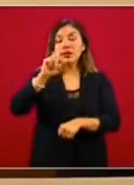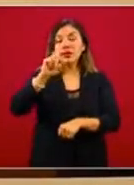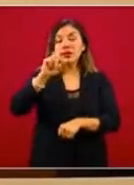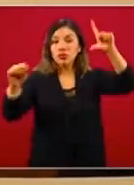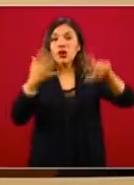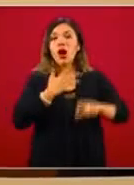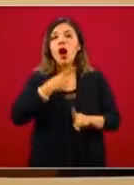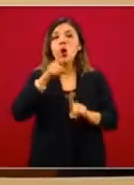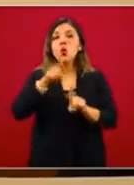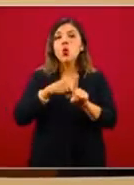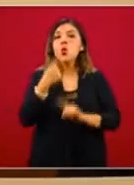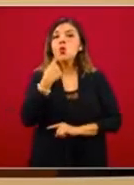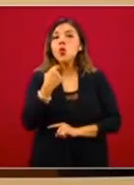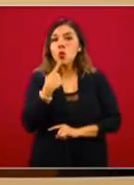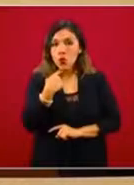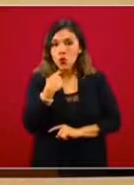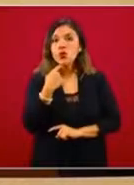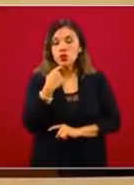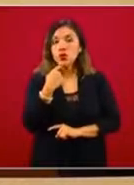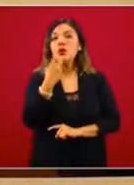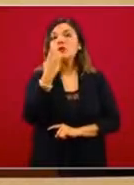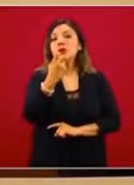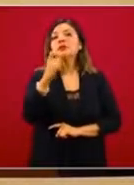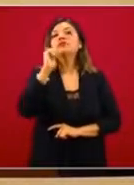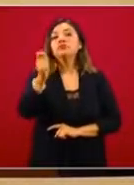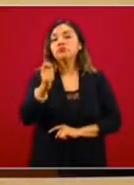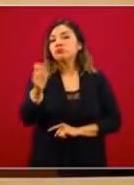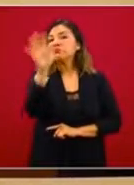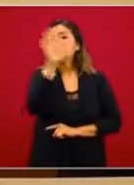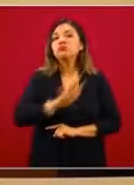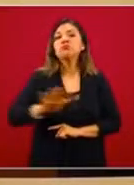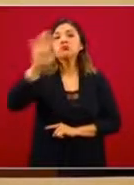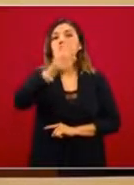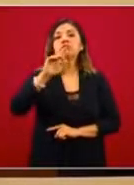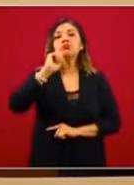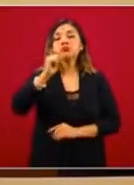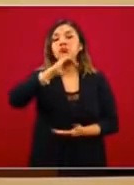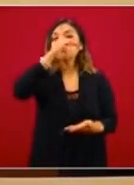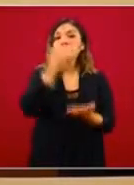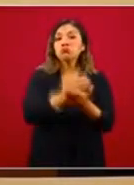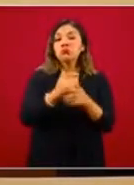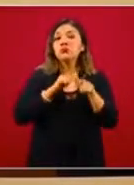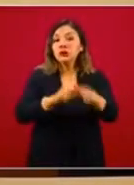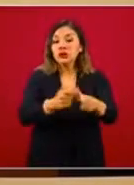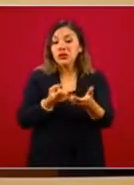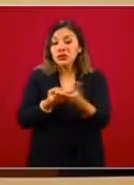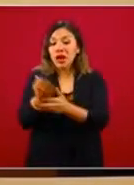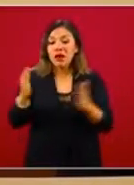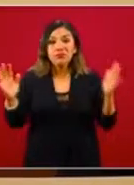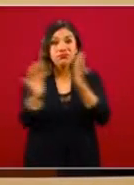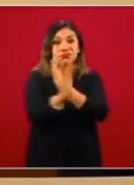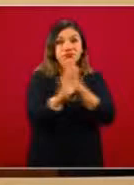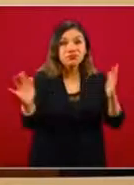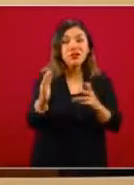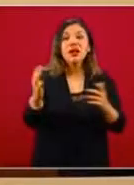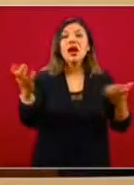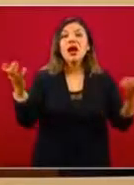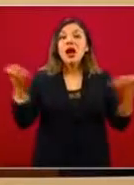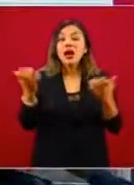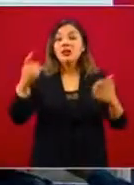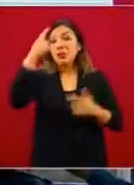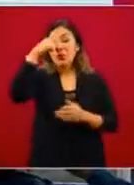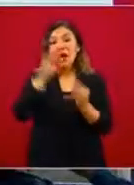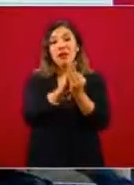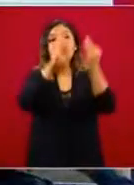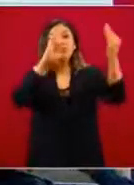week, 31 states are at red. That means that basically restrictions on mobility remain the